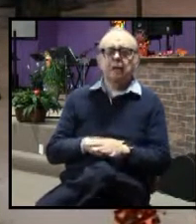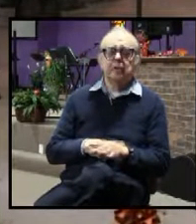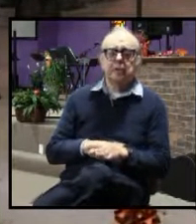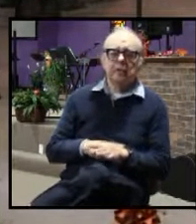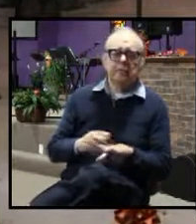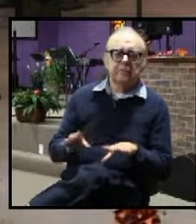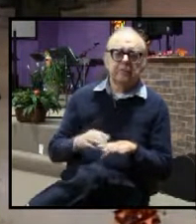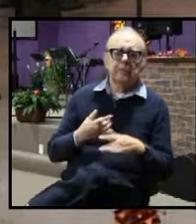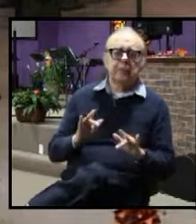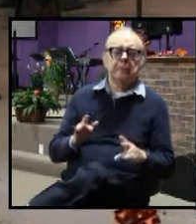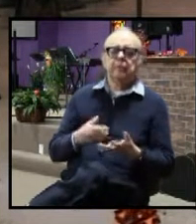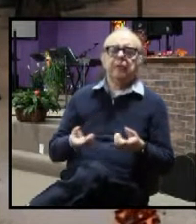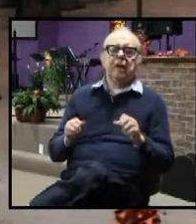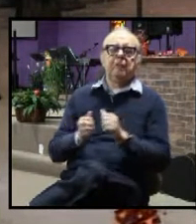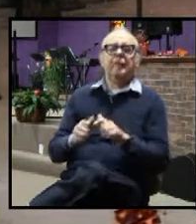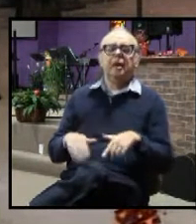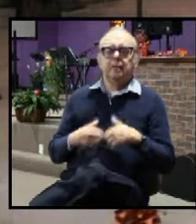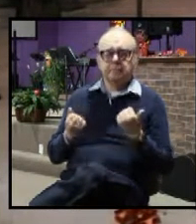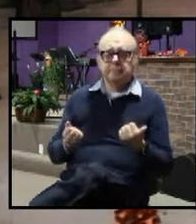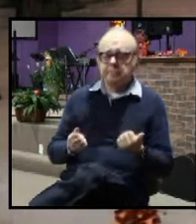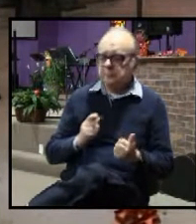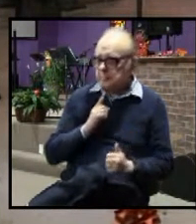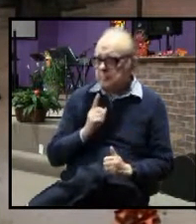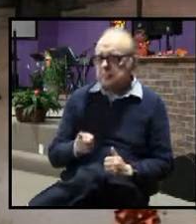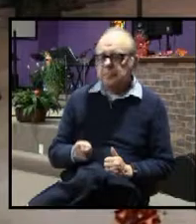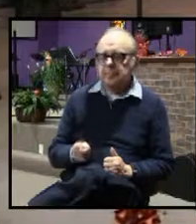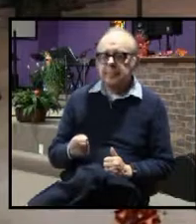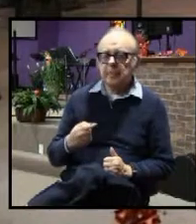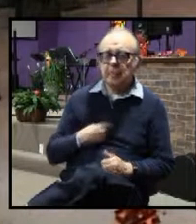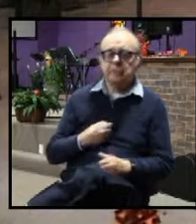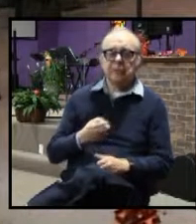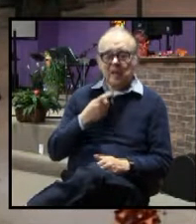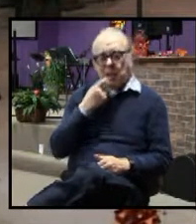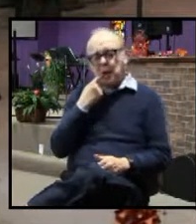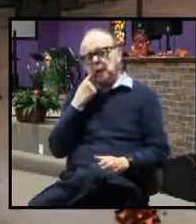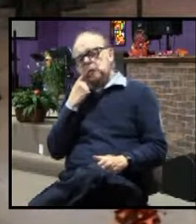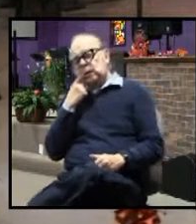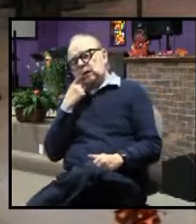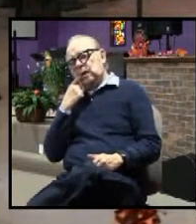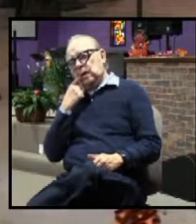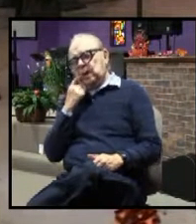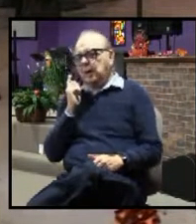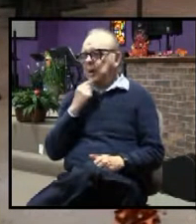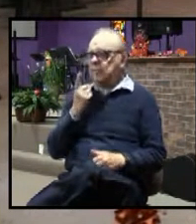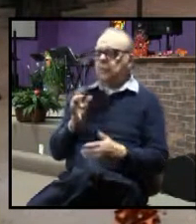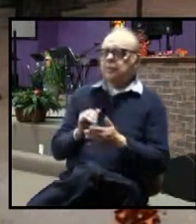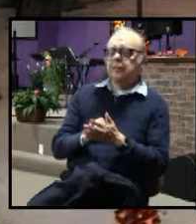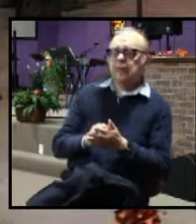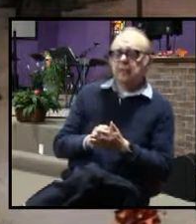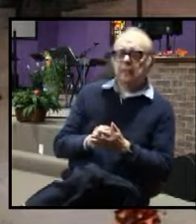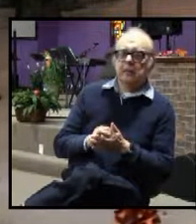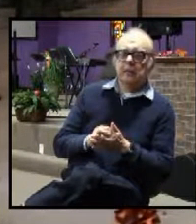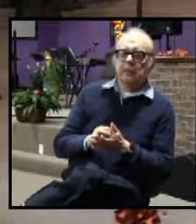to deal with the pain and everything else that was going on in my life. The truth is, I was a drug addict. But